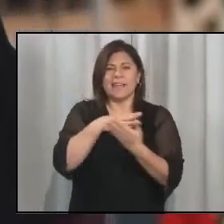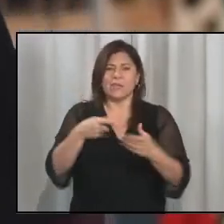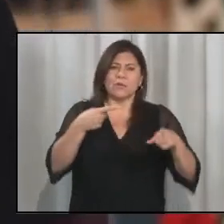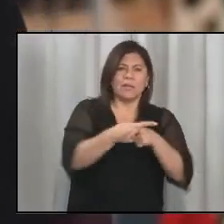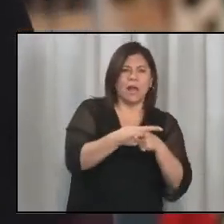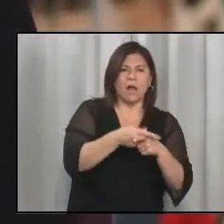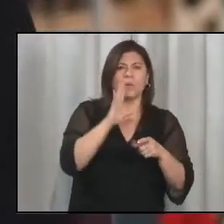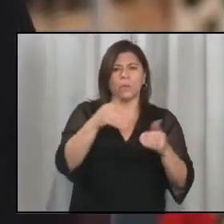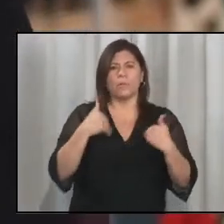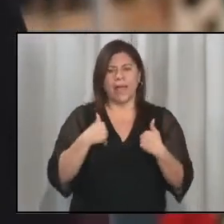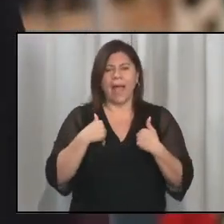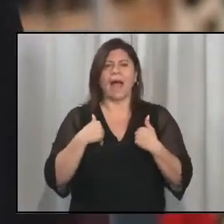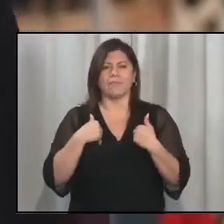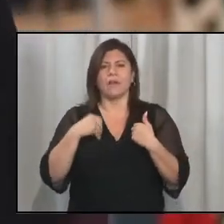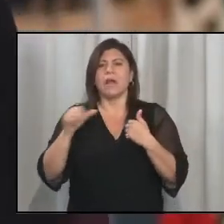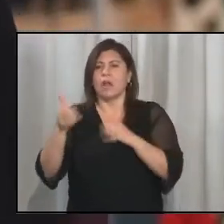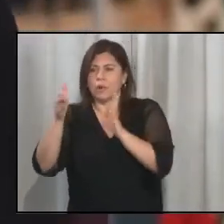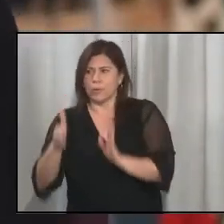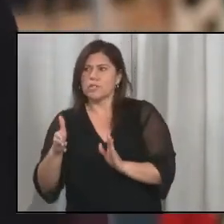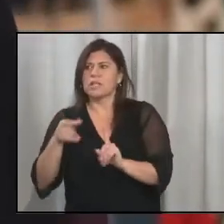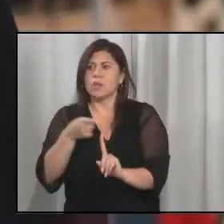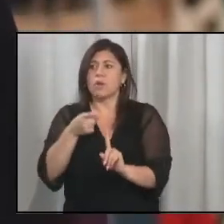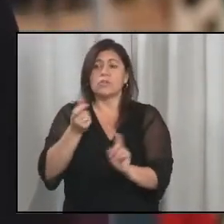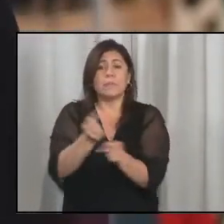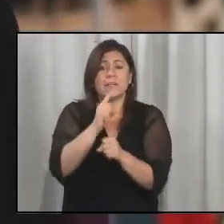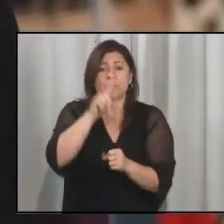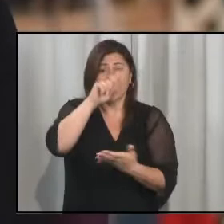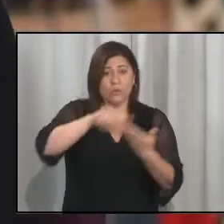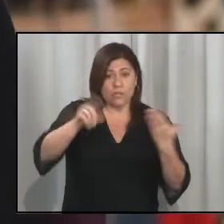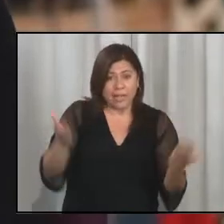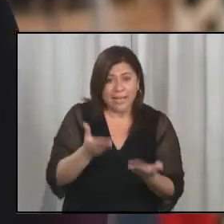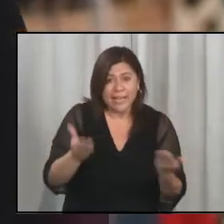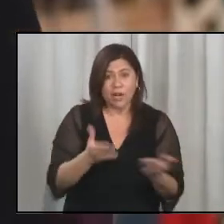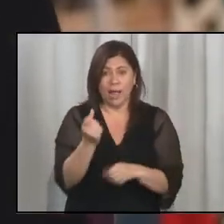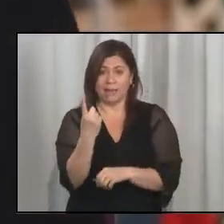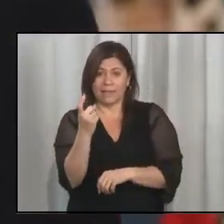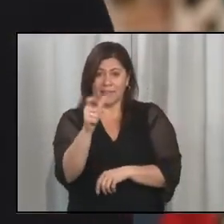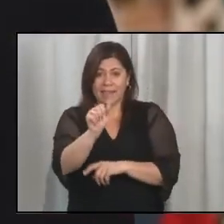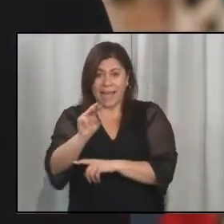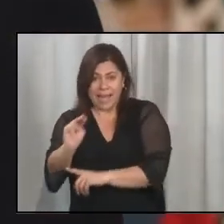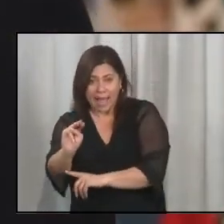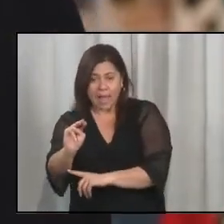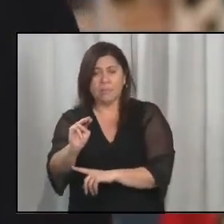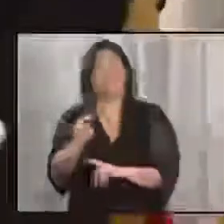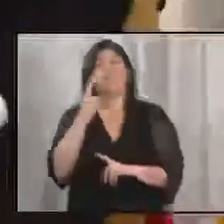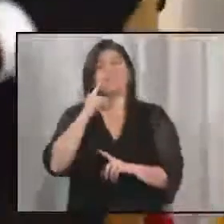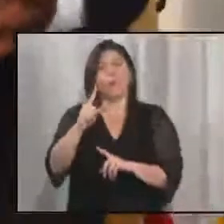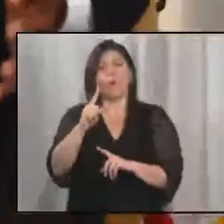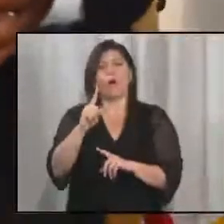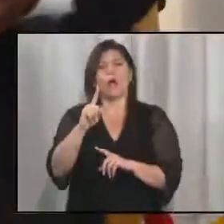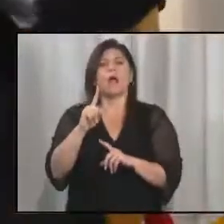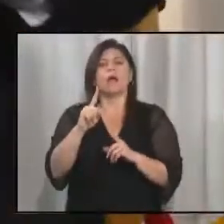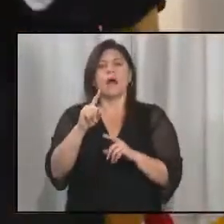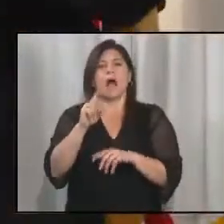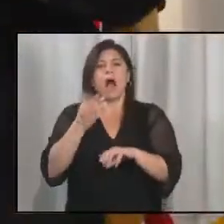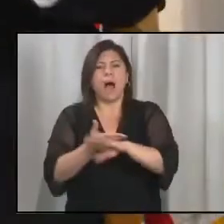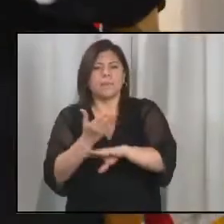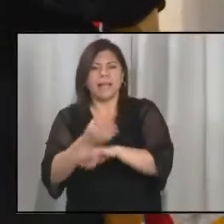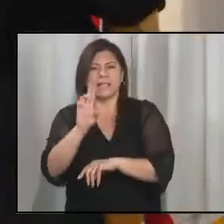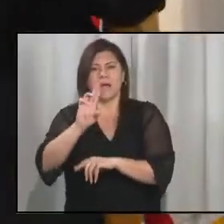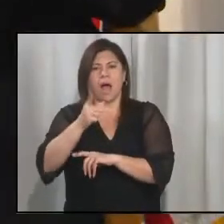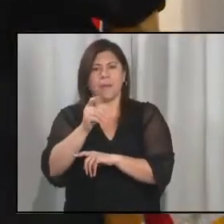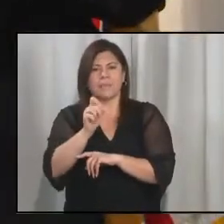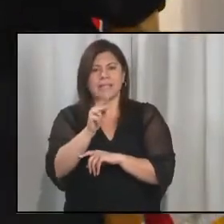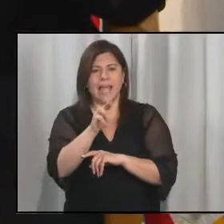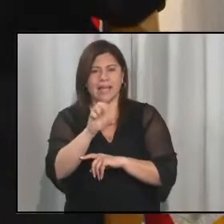in to be helpful. But make sure you check back here at 11 a.m. to hear the latest updates on our emergency response. Now, we'll continue